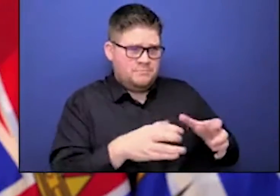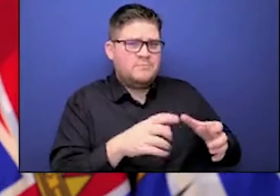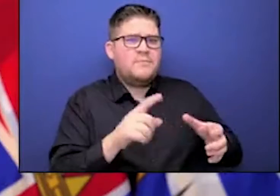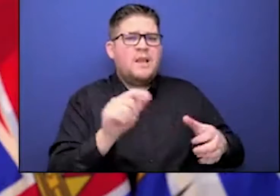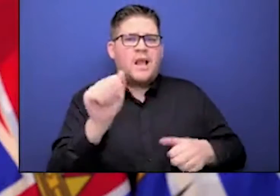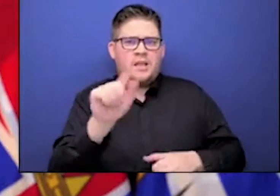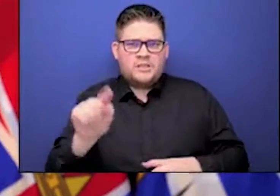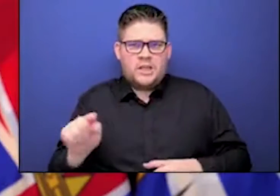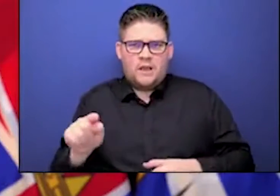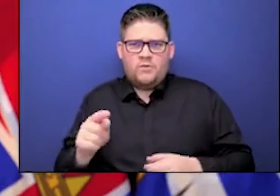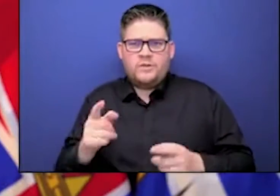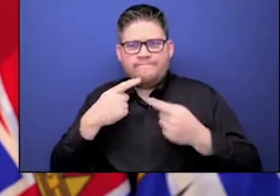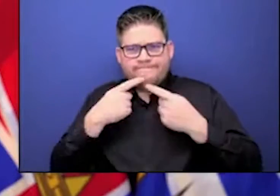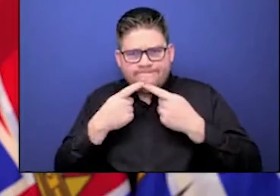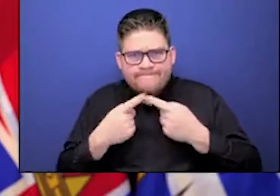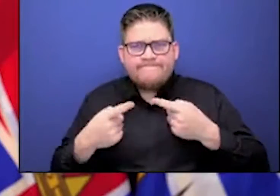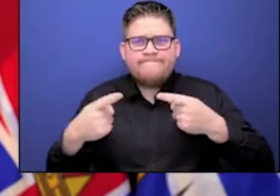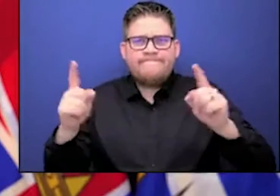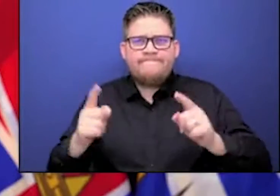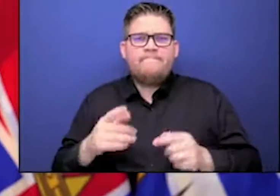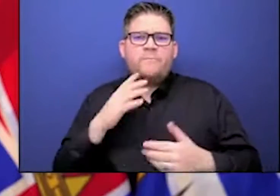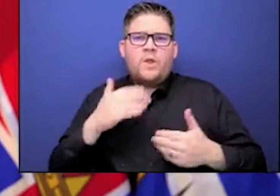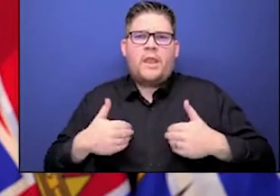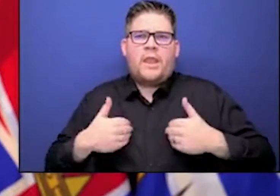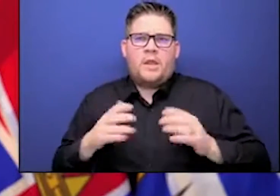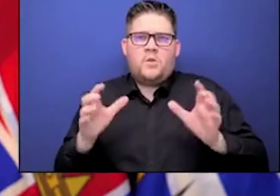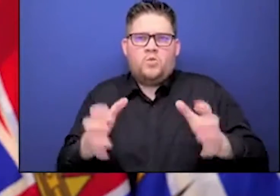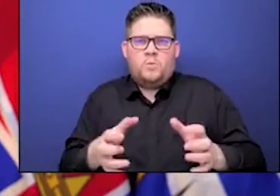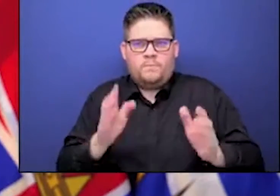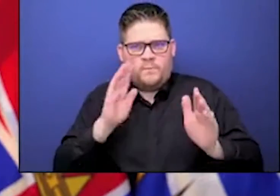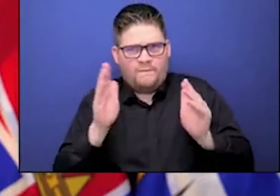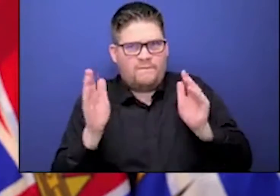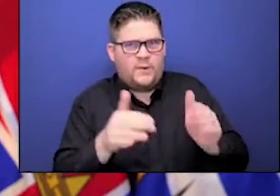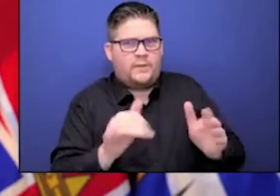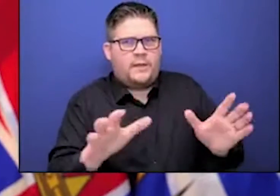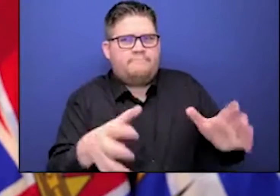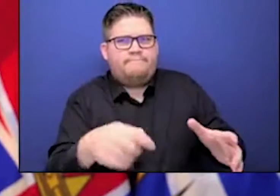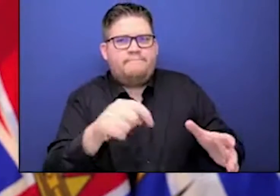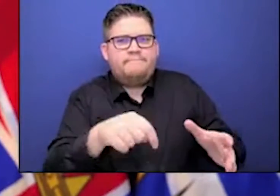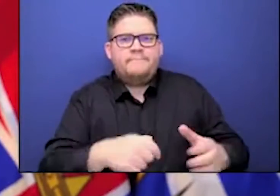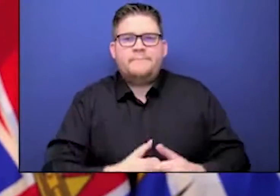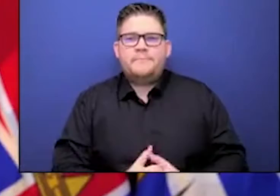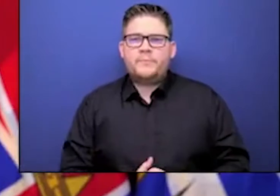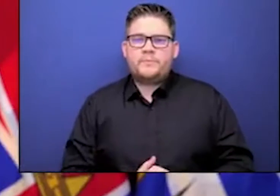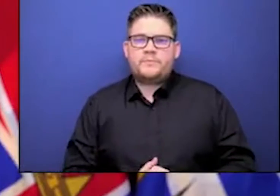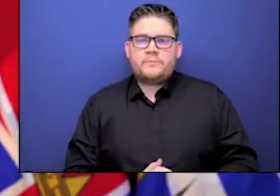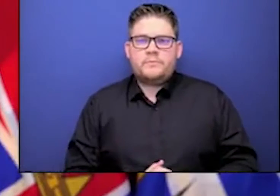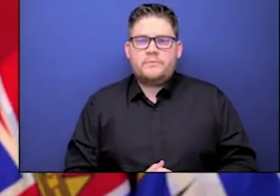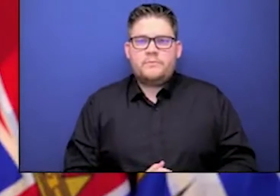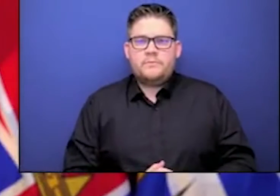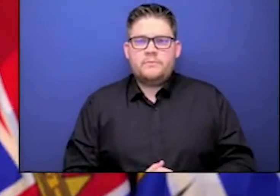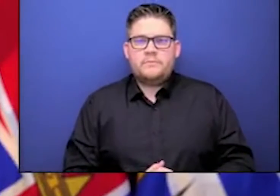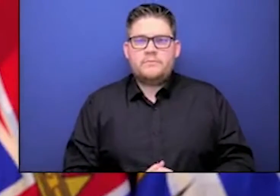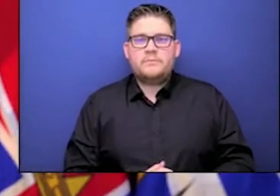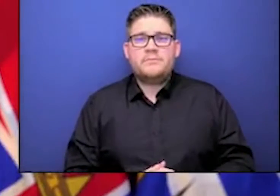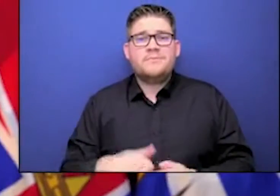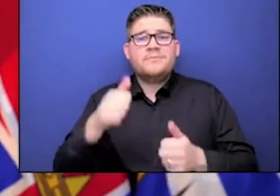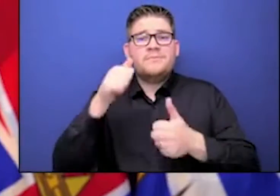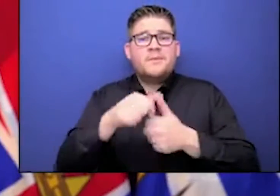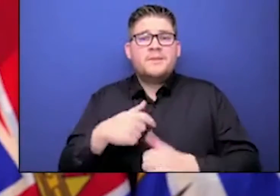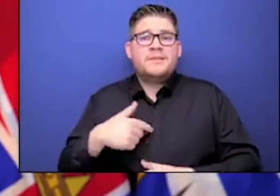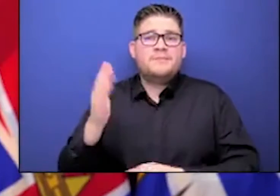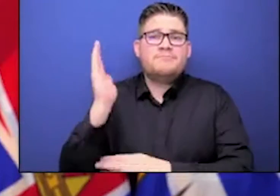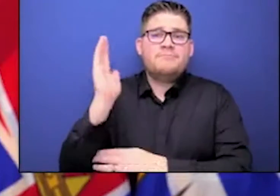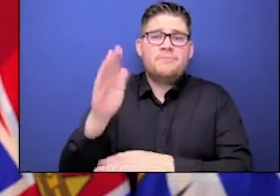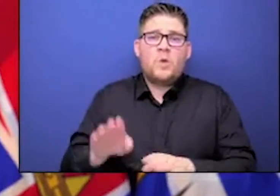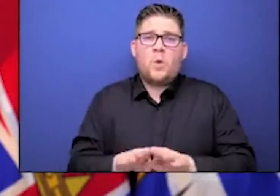so focus on that. What we have been learning, and I mentioned that in my opening diatribe today, but we're learning as